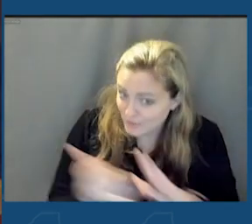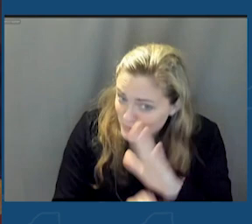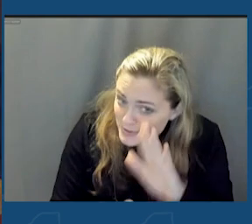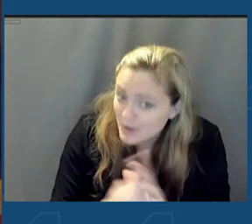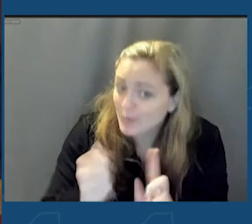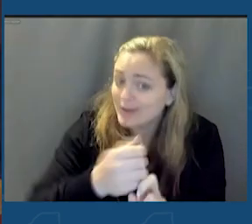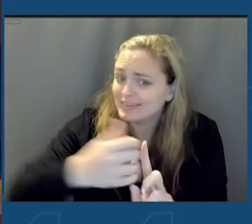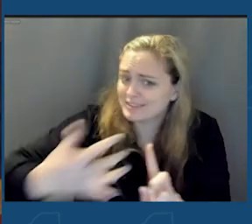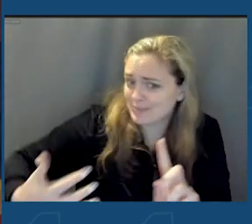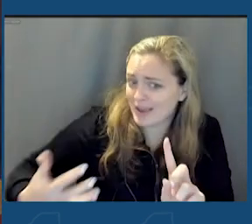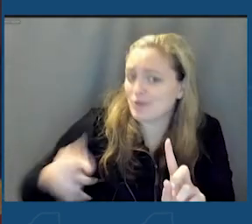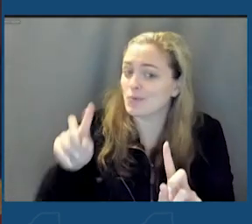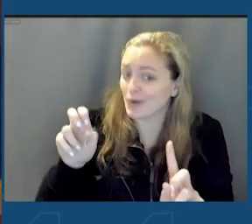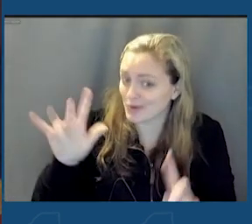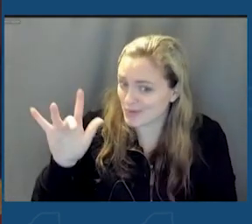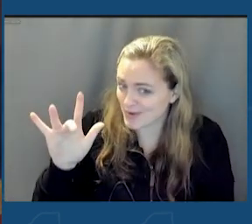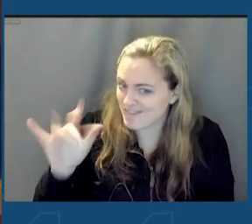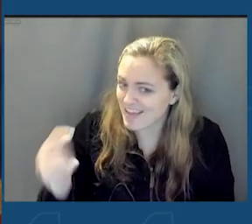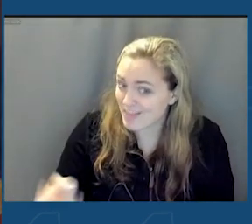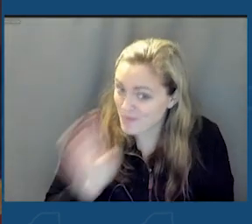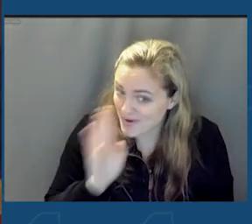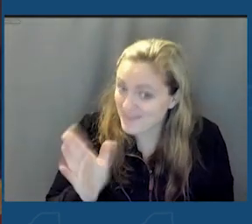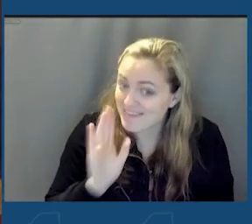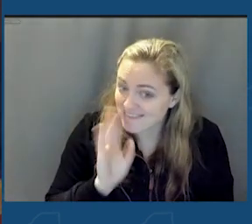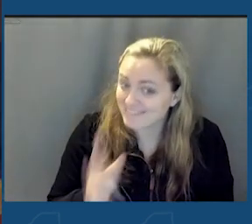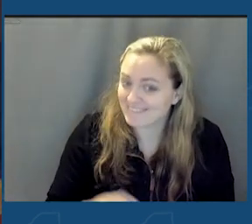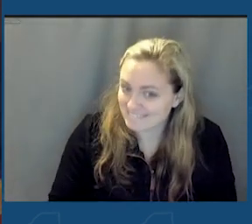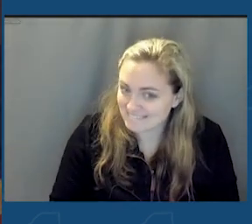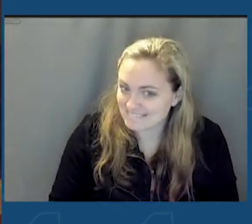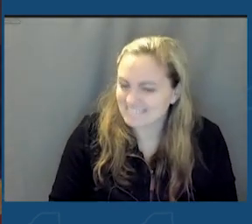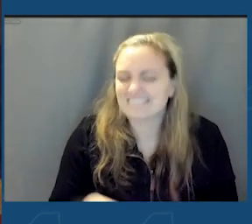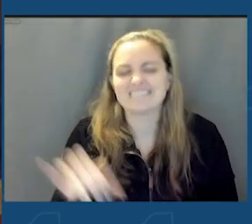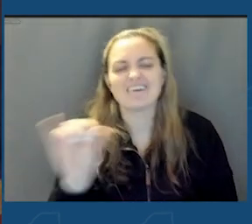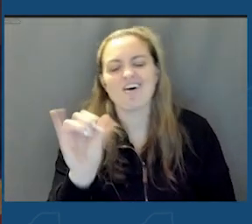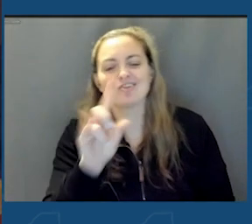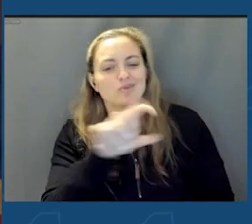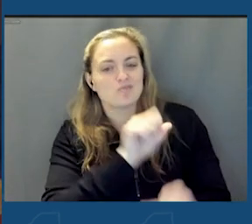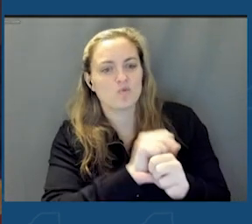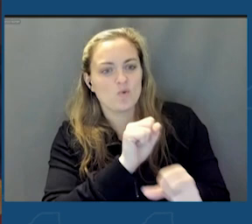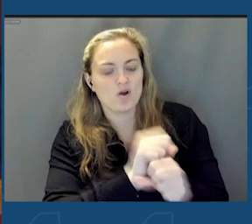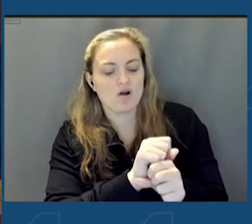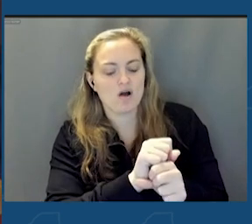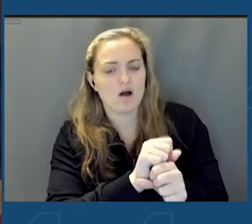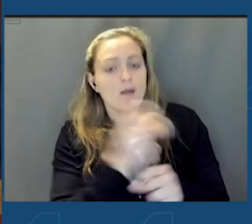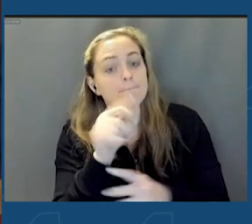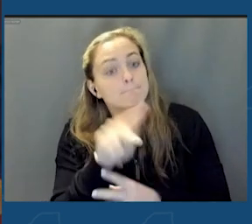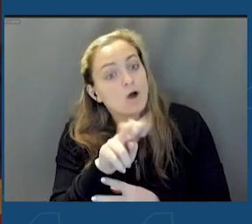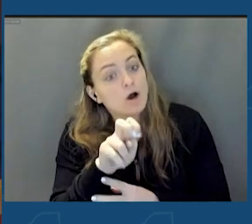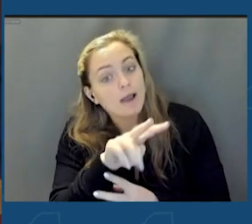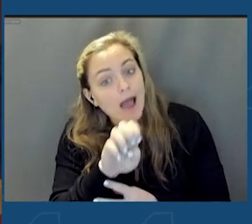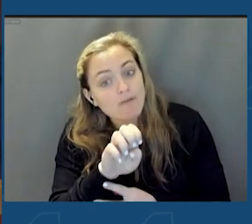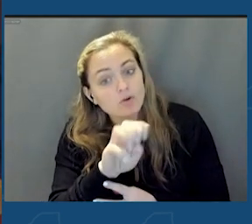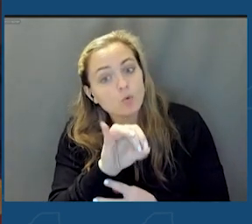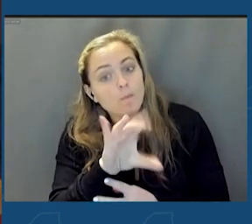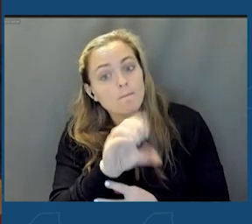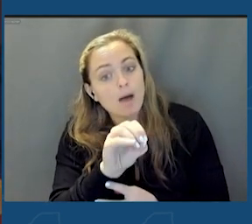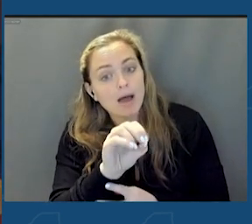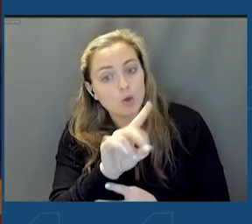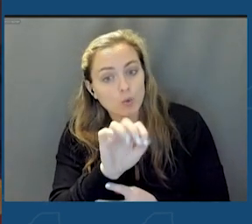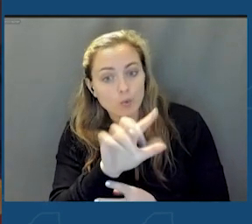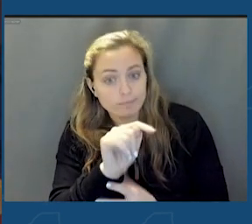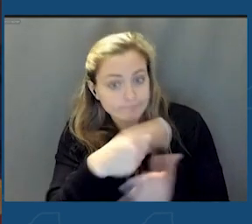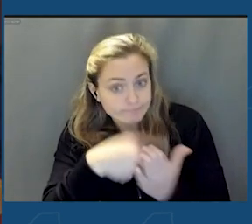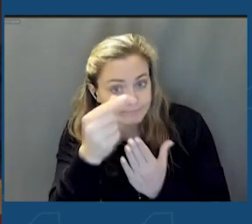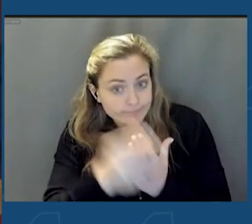125th. We're going to do that. We'll also have to work on the Park Avenue Viaduct project, okay? It's